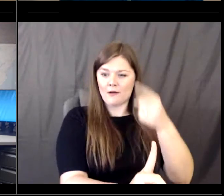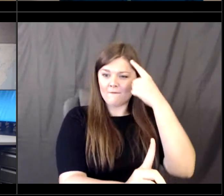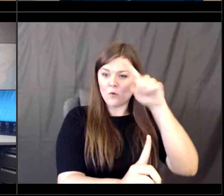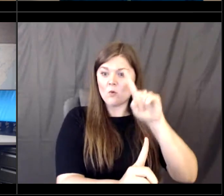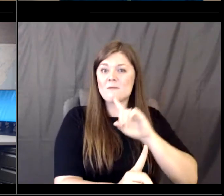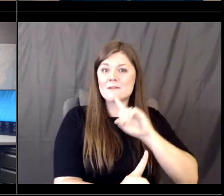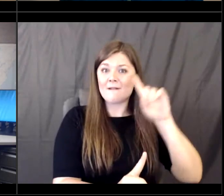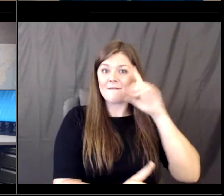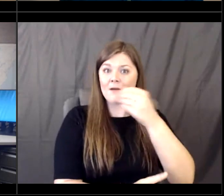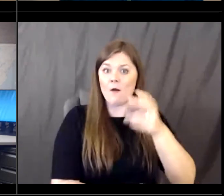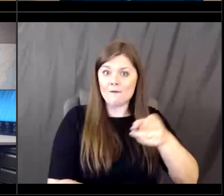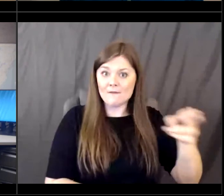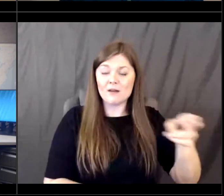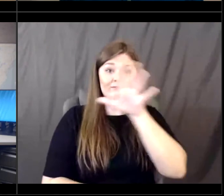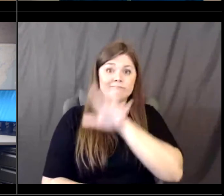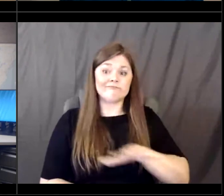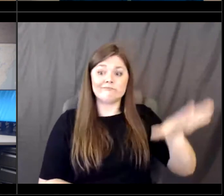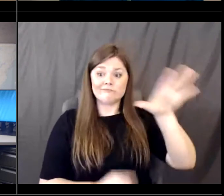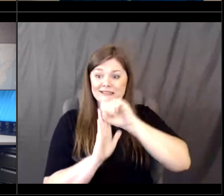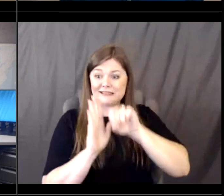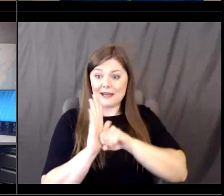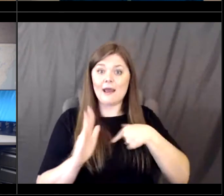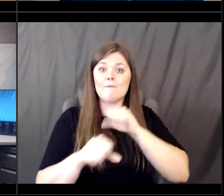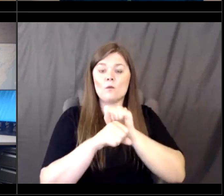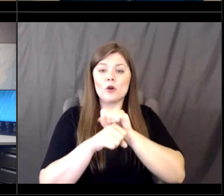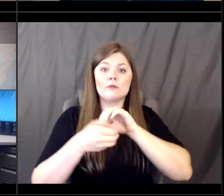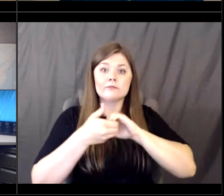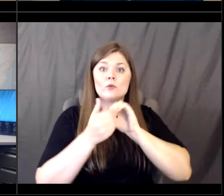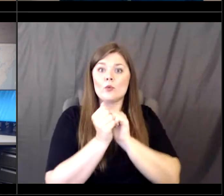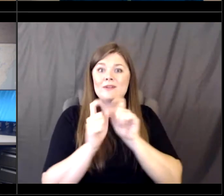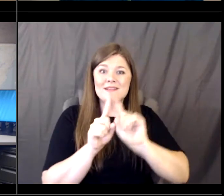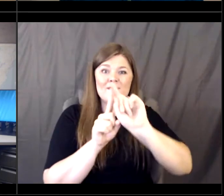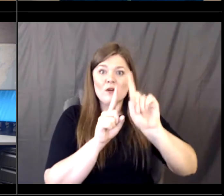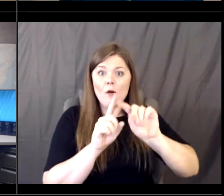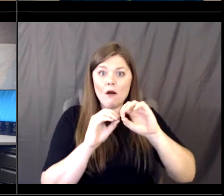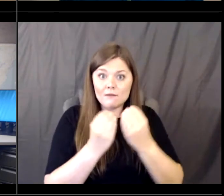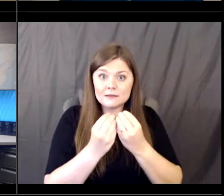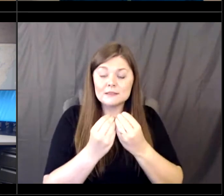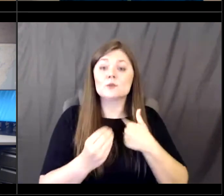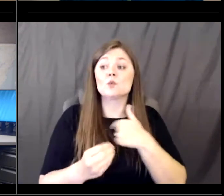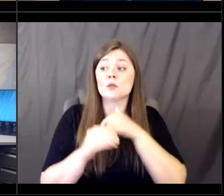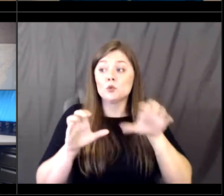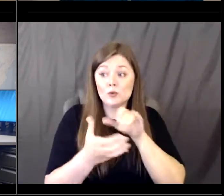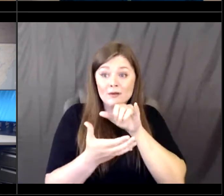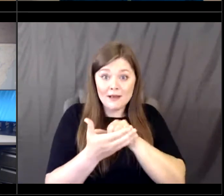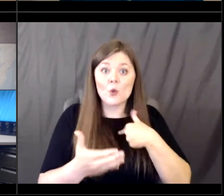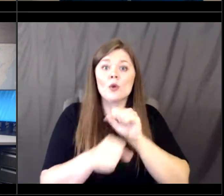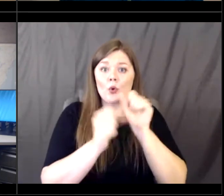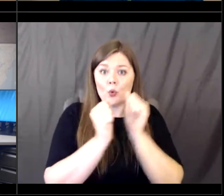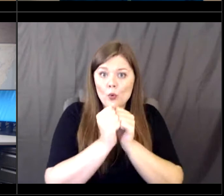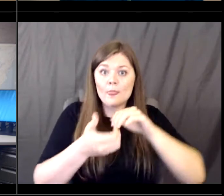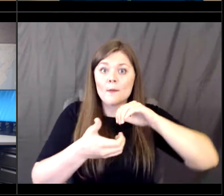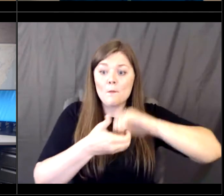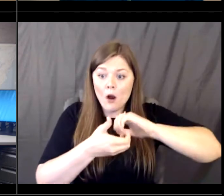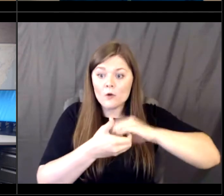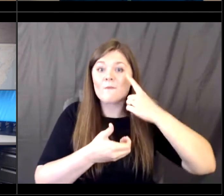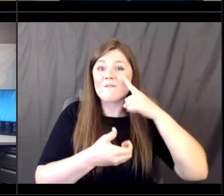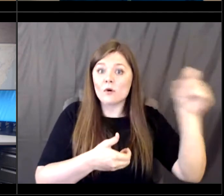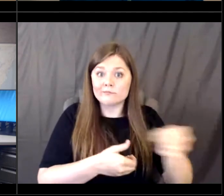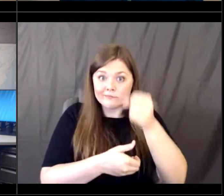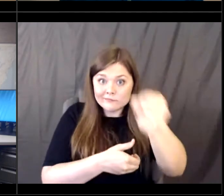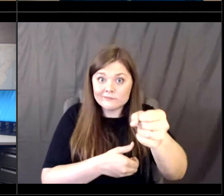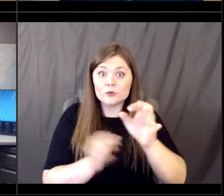across the state, I've worked with the different offices, and when we do that, we do work with our partners to get an interpreter and a